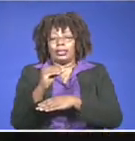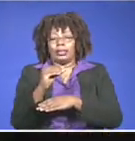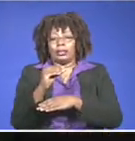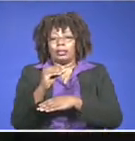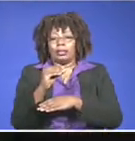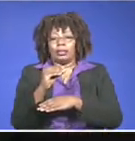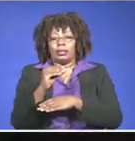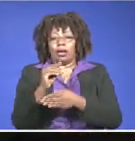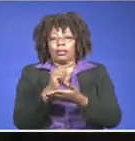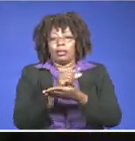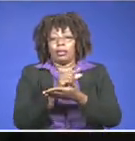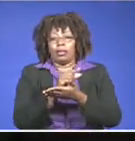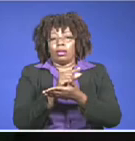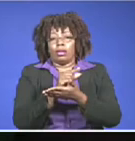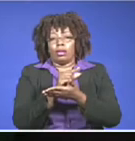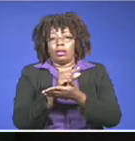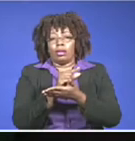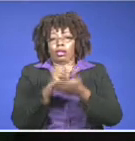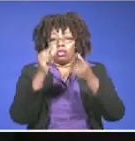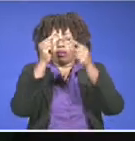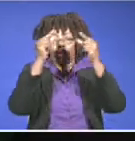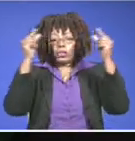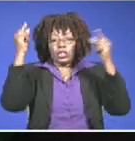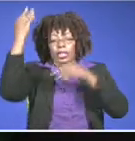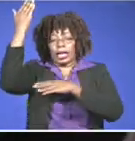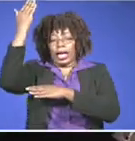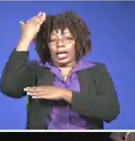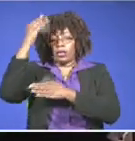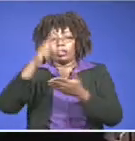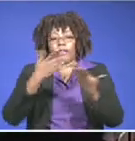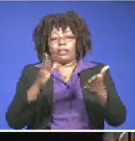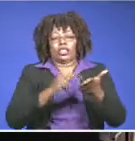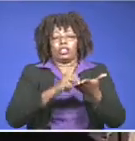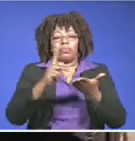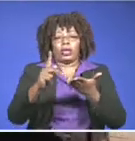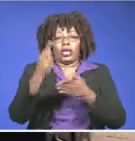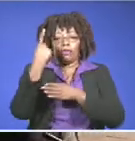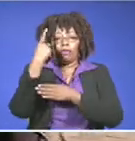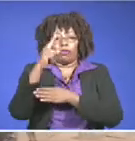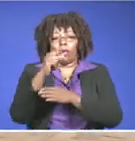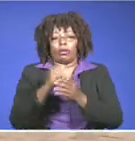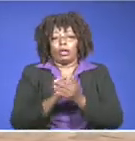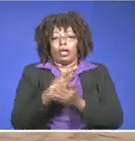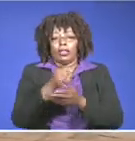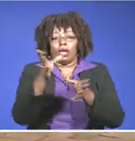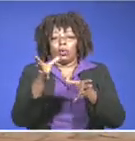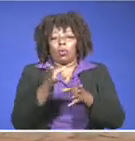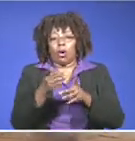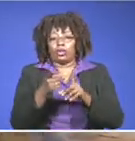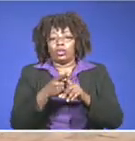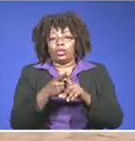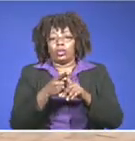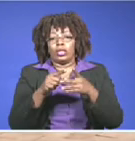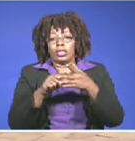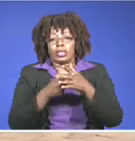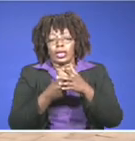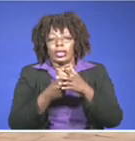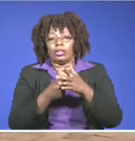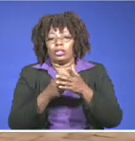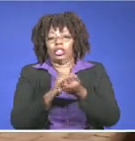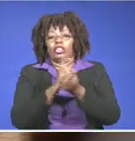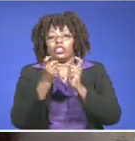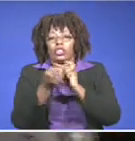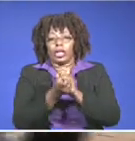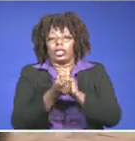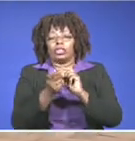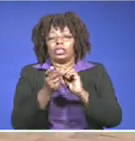of graduation caps, which we pay for, right? And he's saying that they want to enact a policy. There is no policy in place, but he